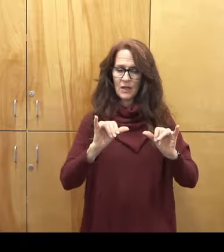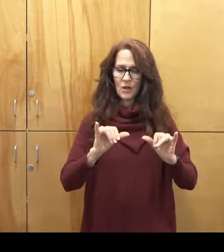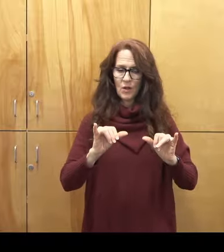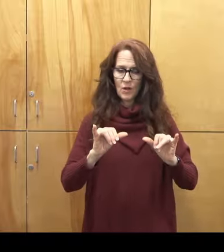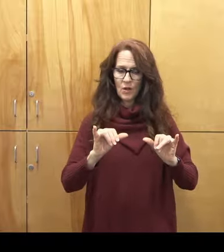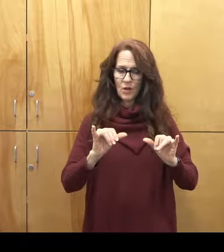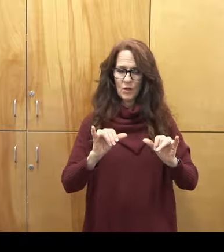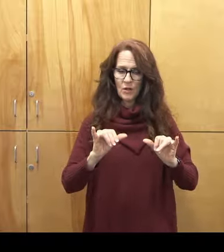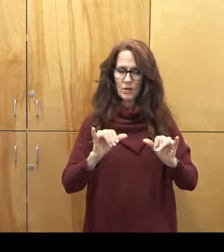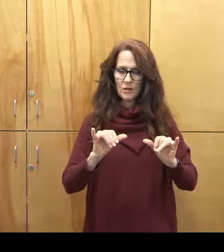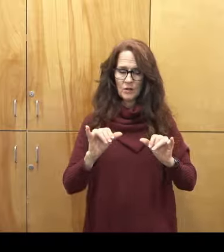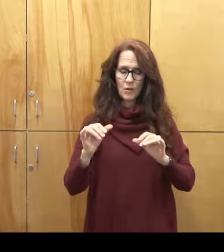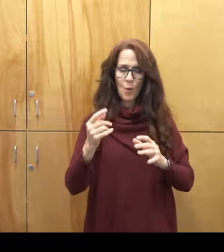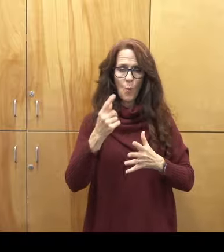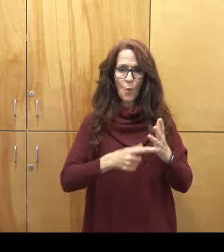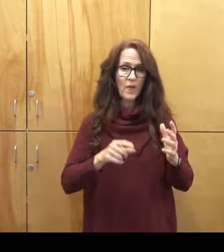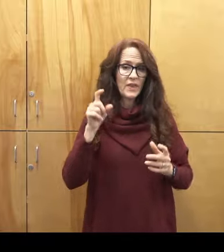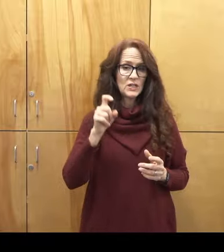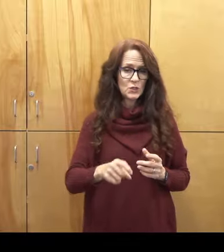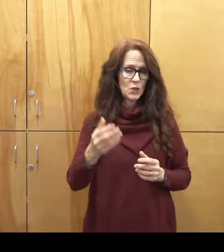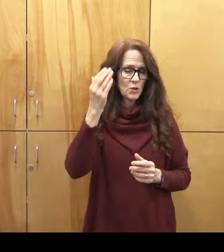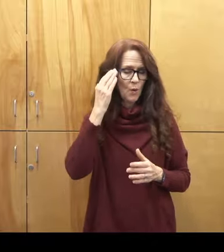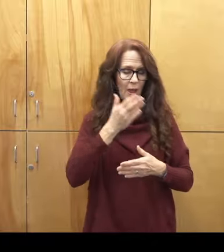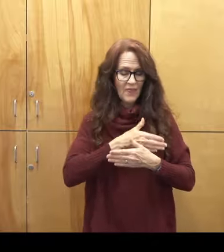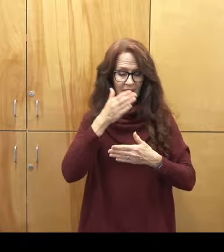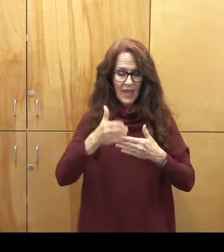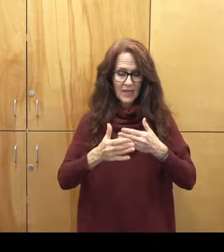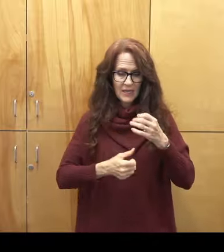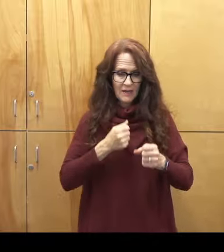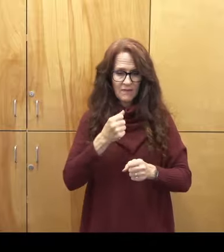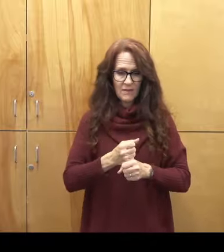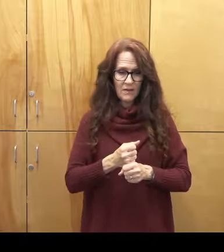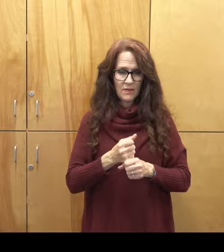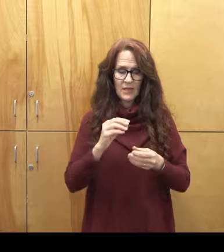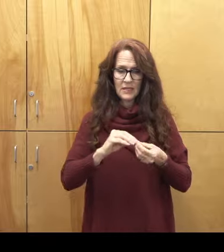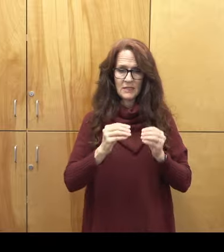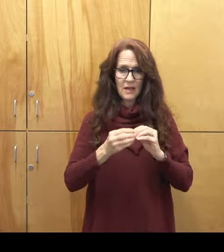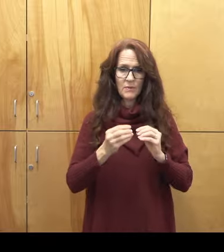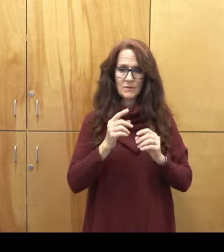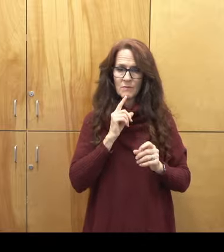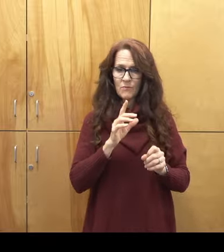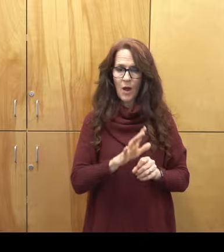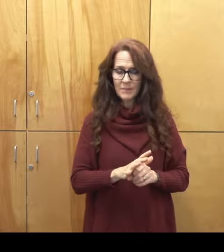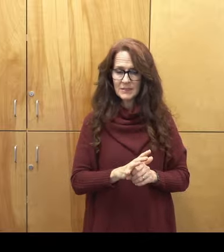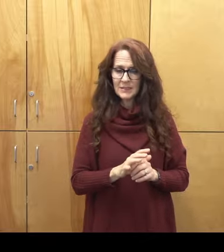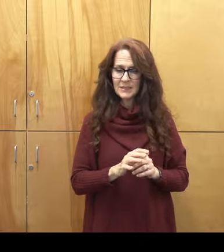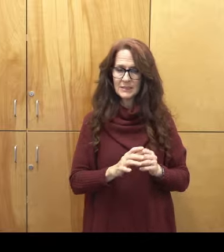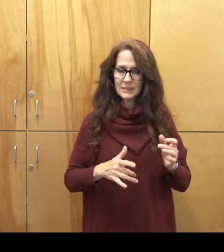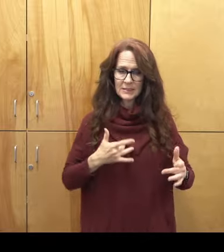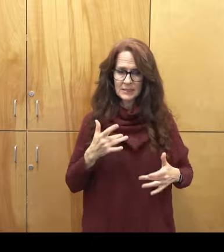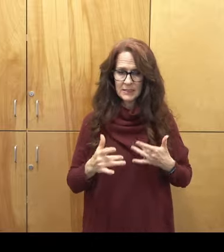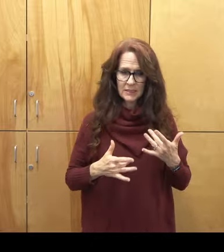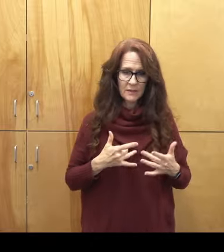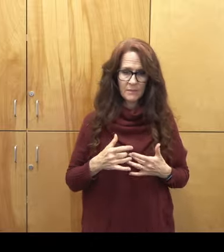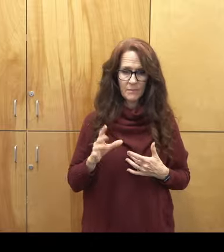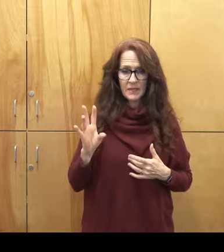at what students should know at the end of the year. So this data is very promising because it's showing that we were at